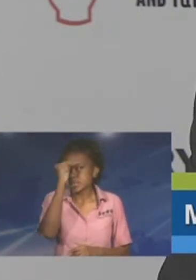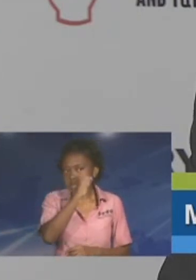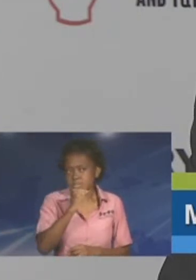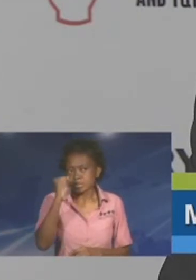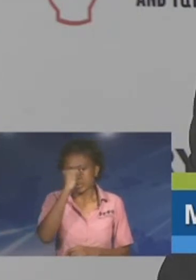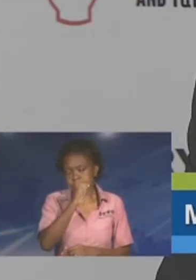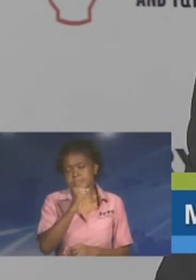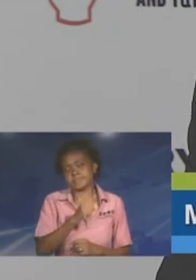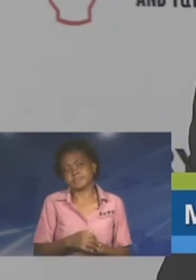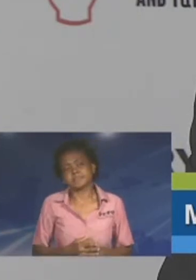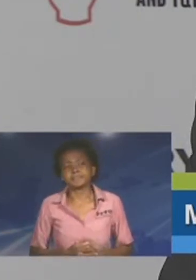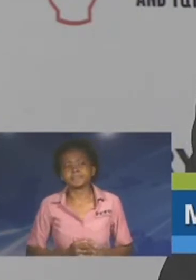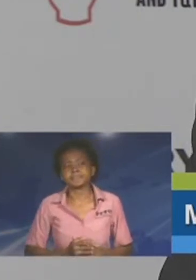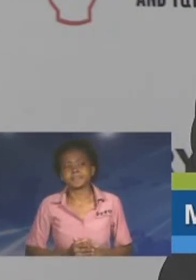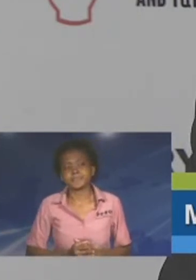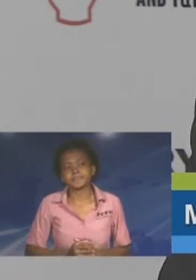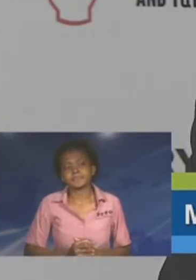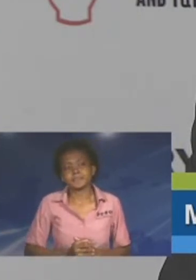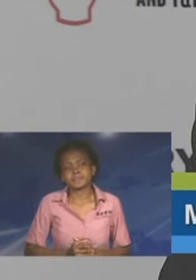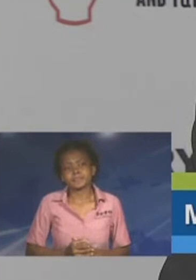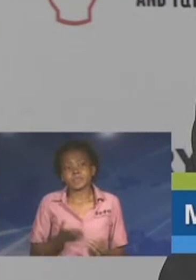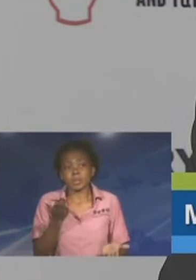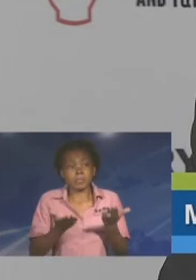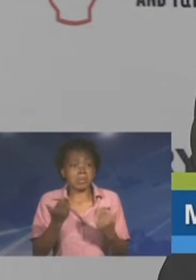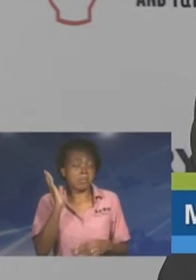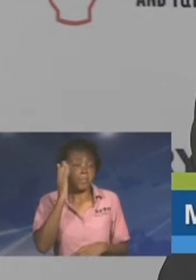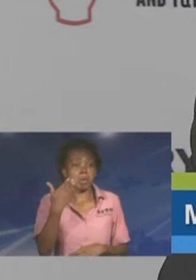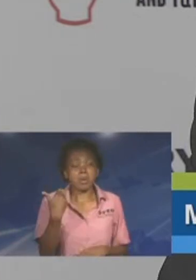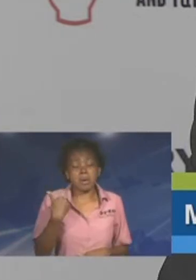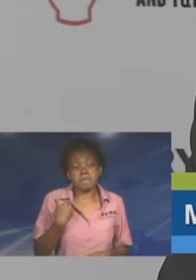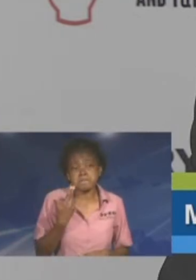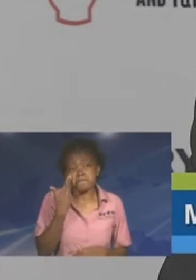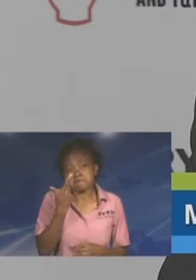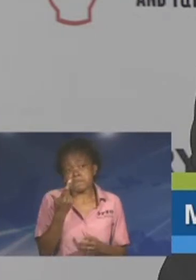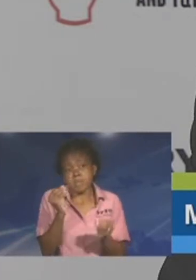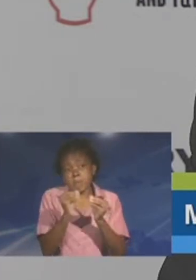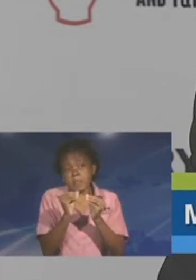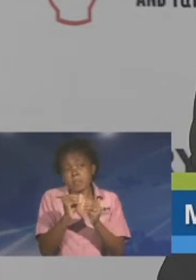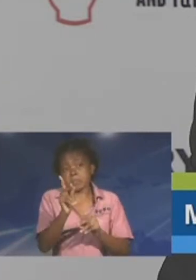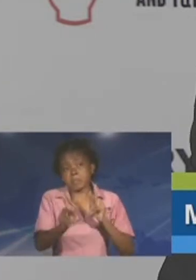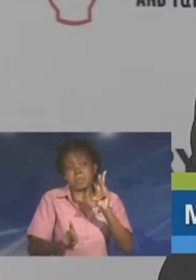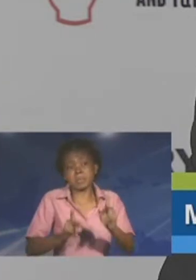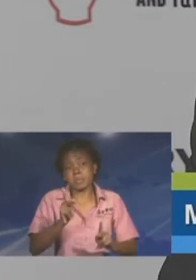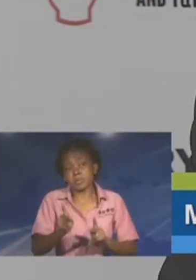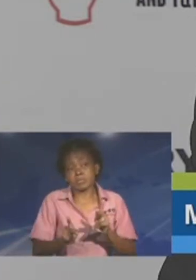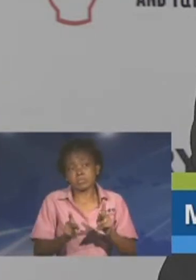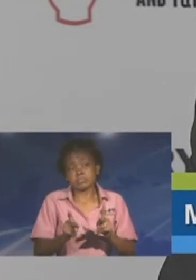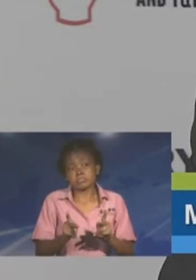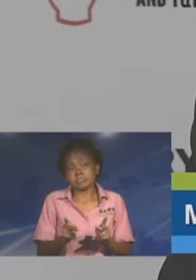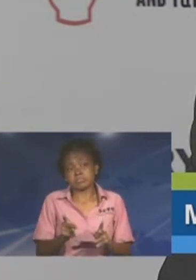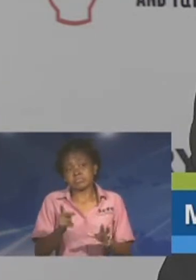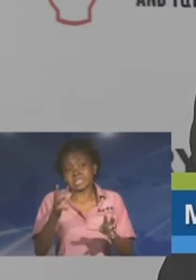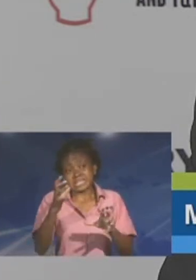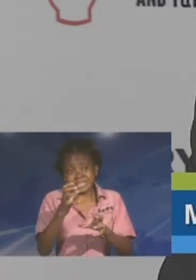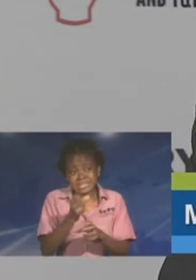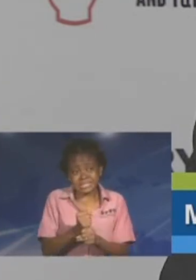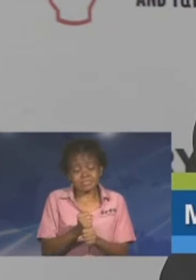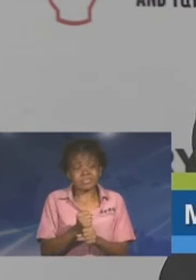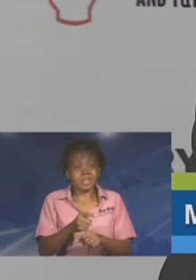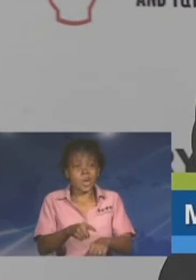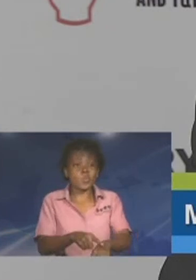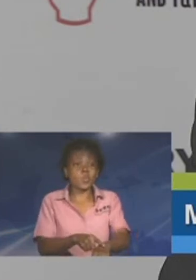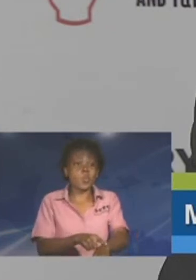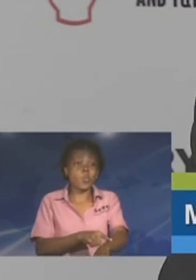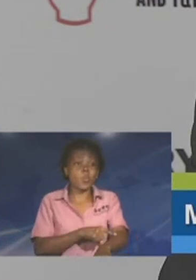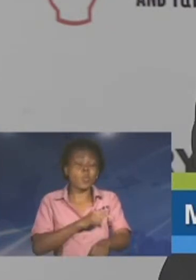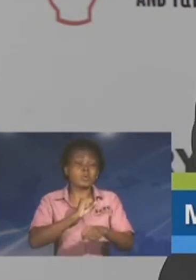persons with long COVID. So over time we will see if that trend, if there's an uptick related to Omicron or not. But for now we're not